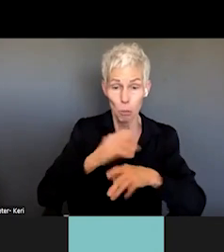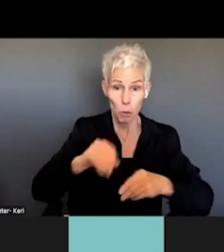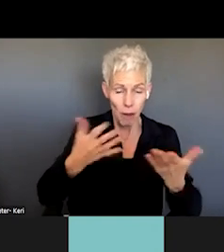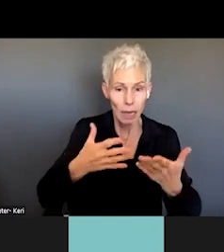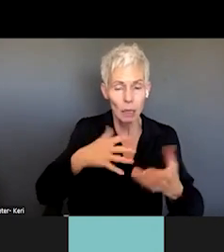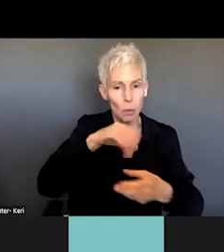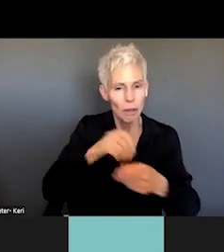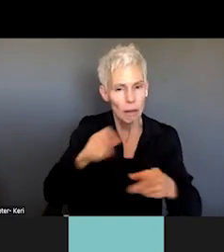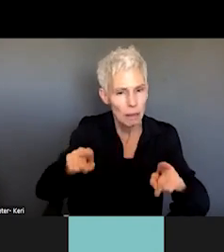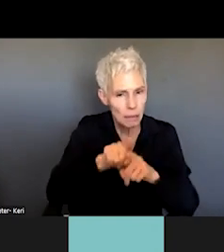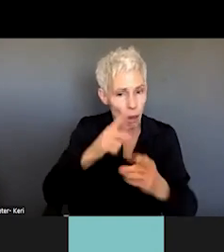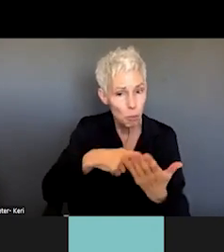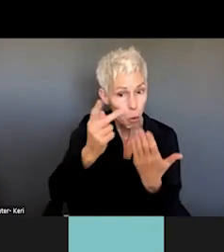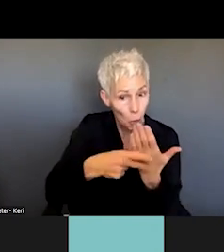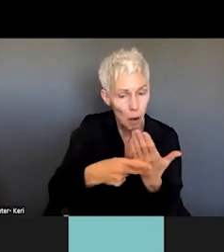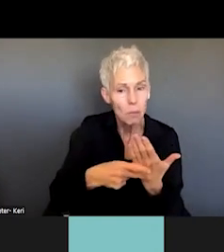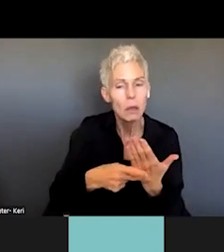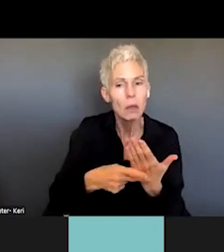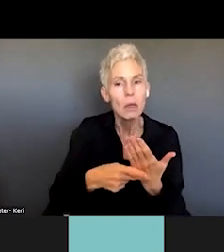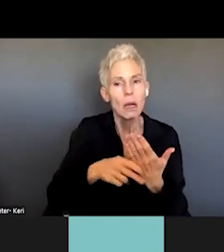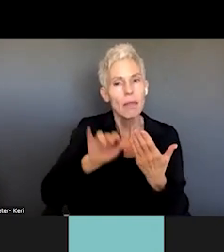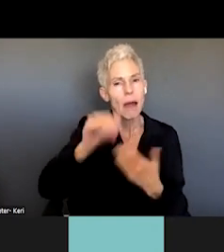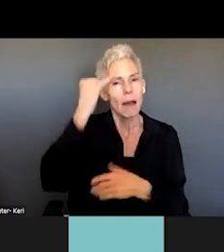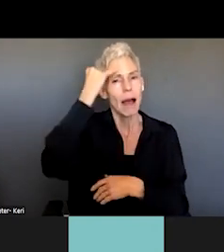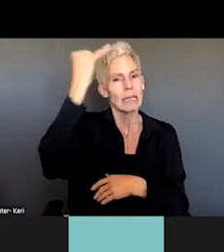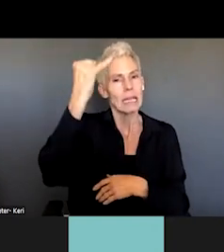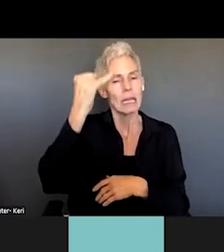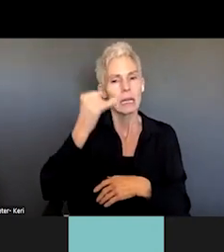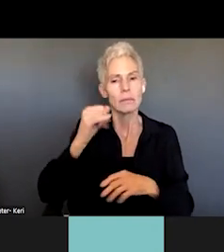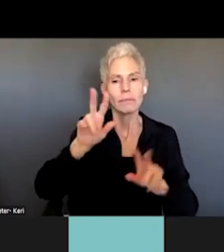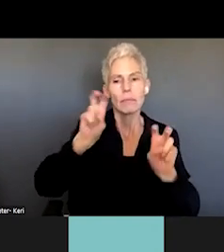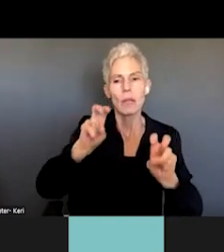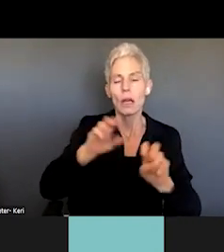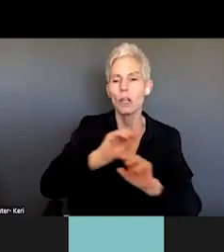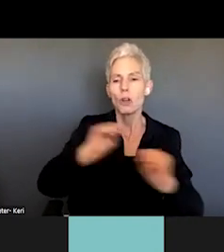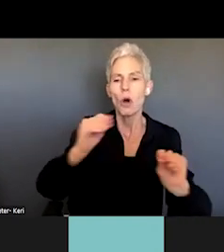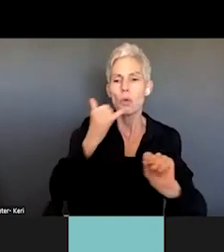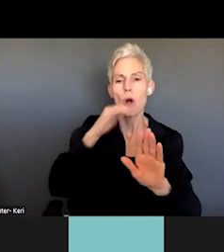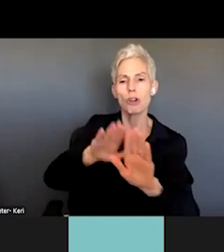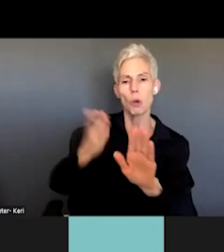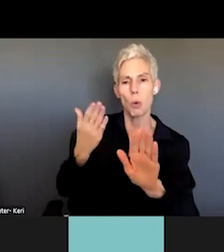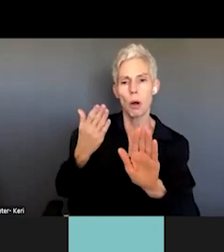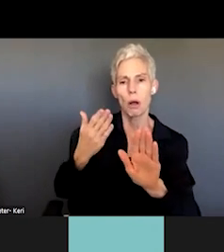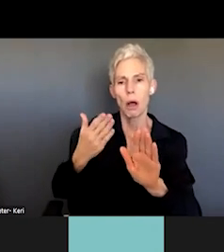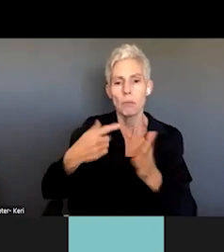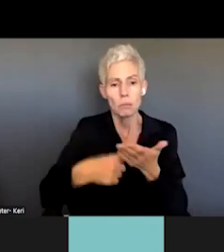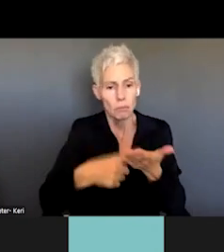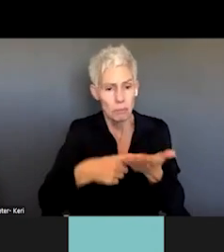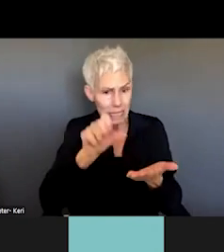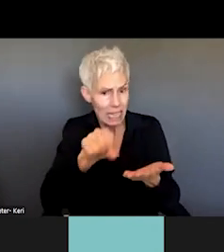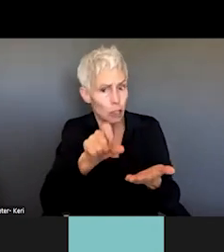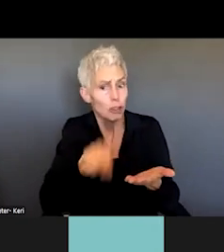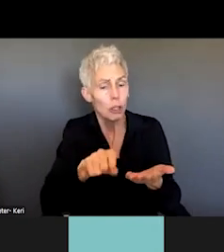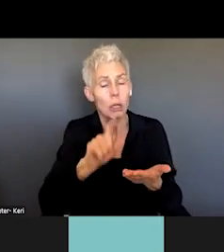same program, kind of building on this concept of no wrong door. I'm going to argue that, yes, they should be. And my point